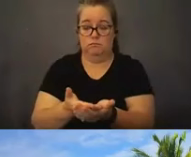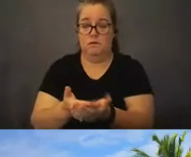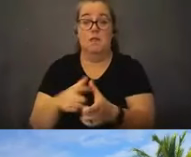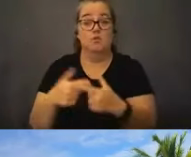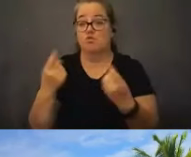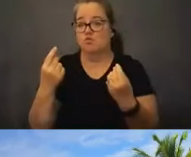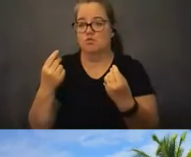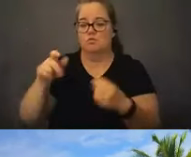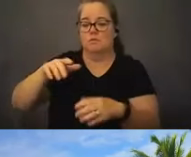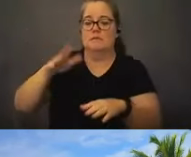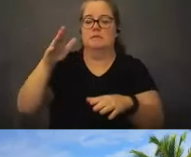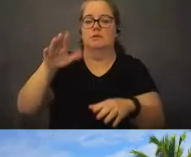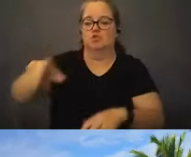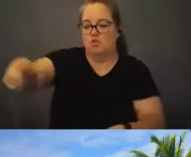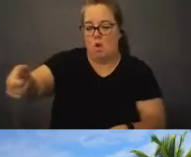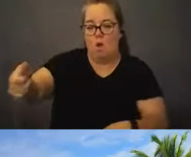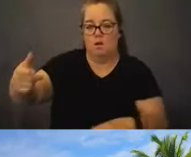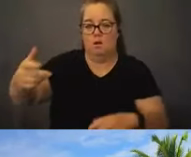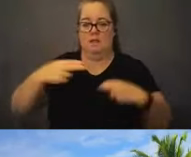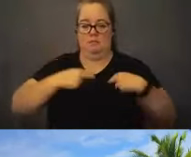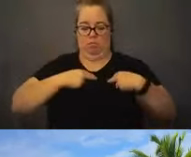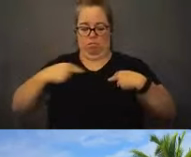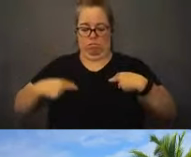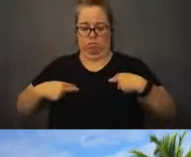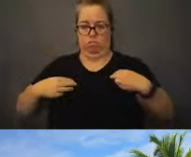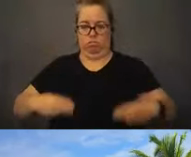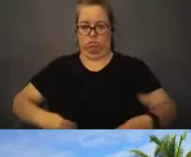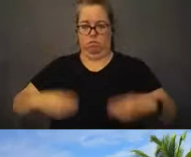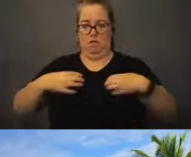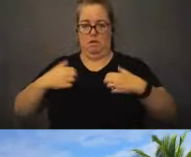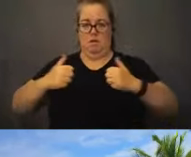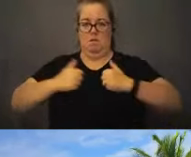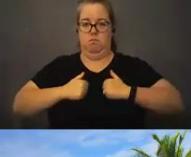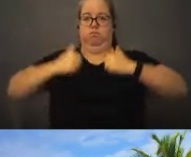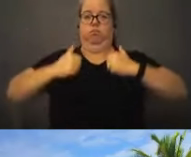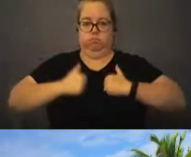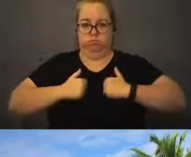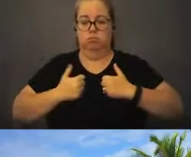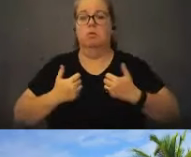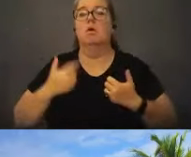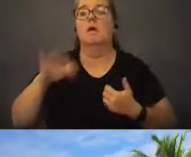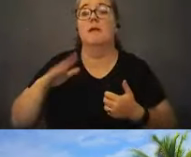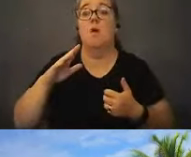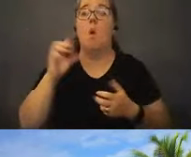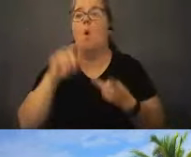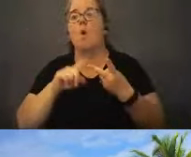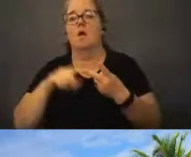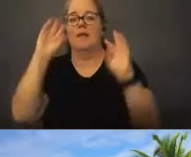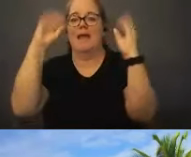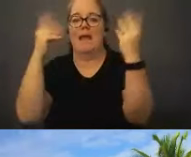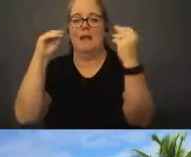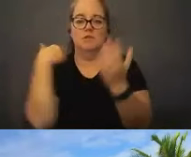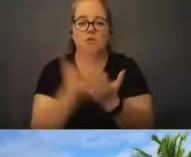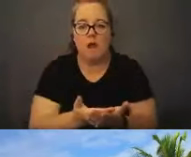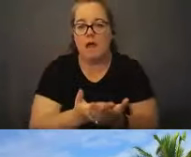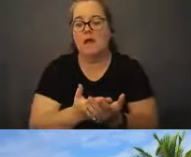it on and put the pads on, or help arrives, ambulance, or a